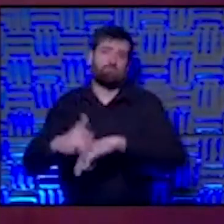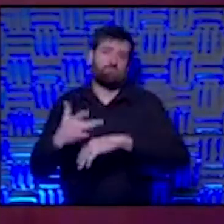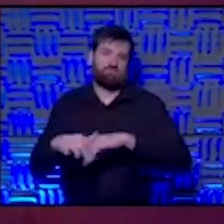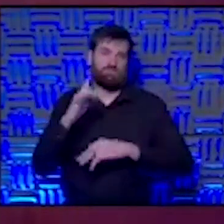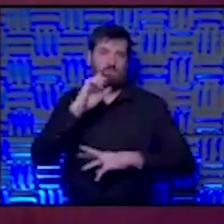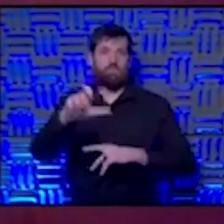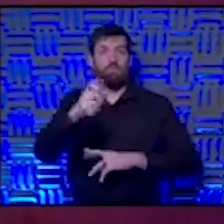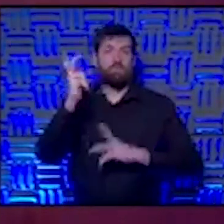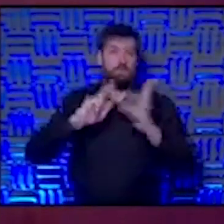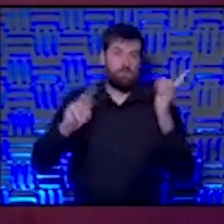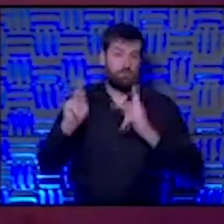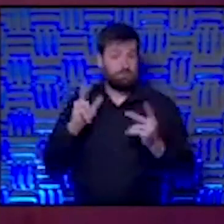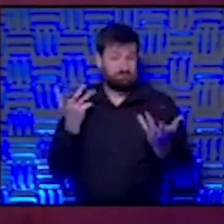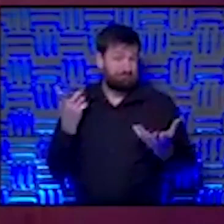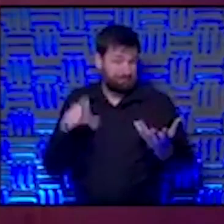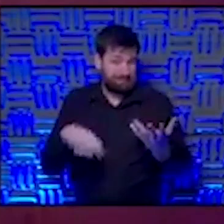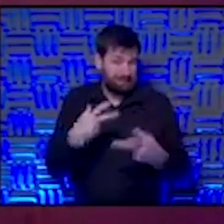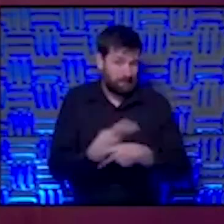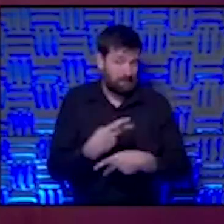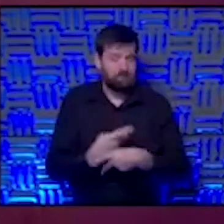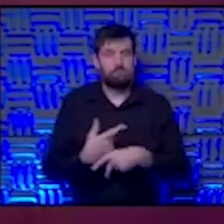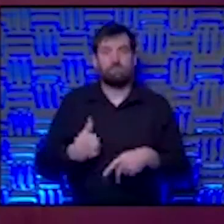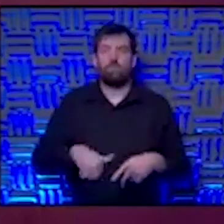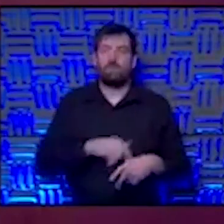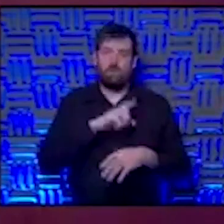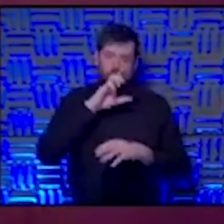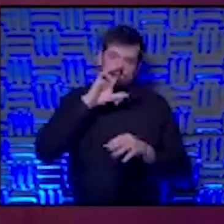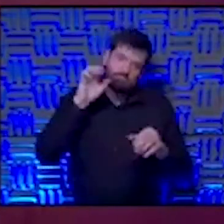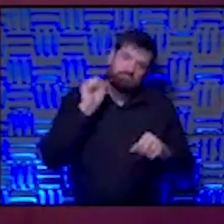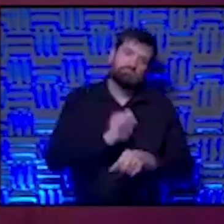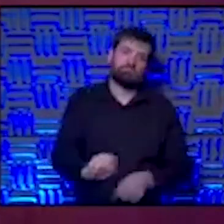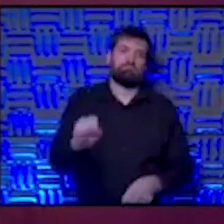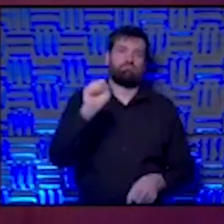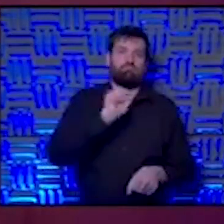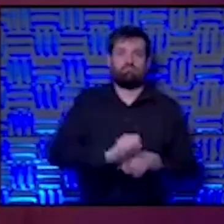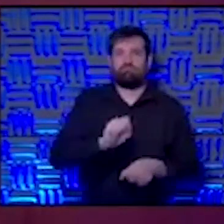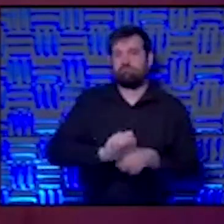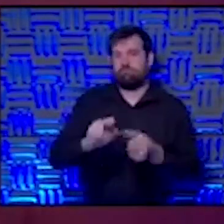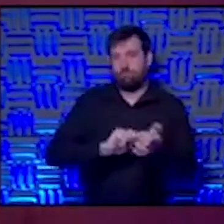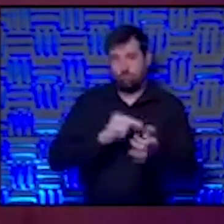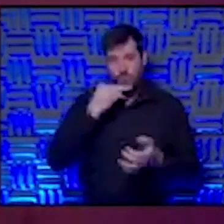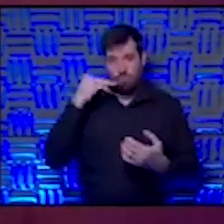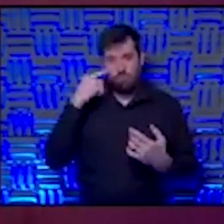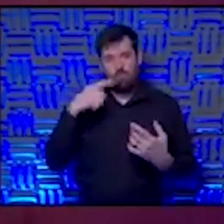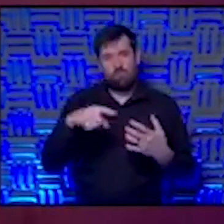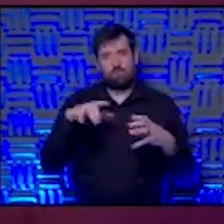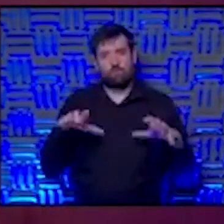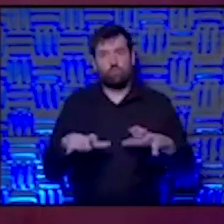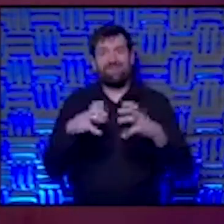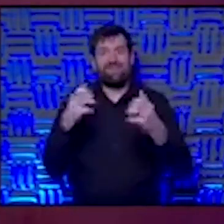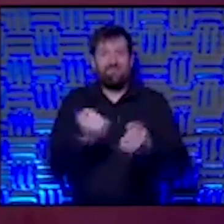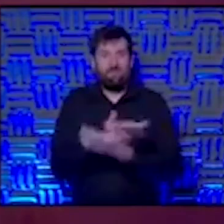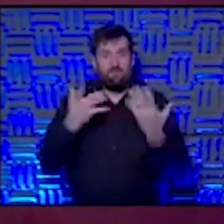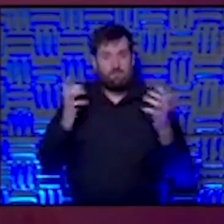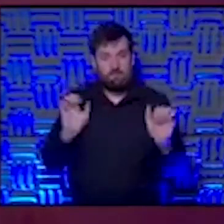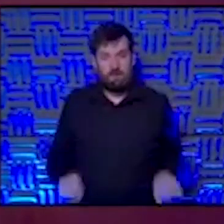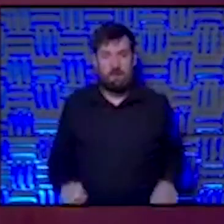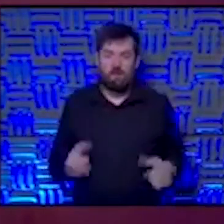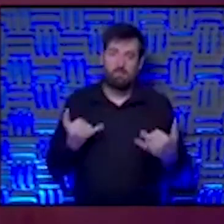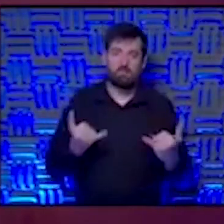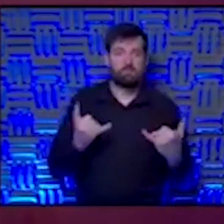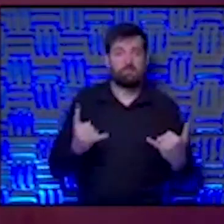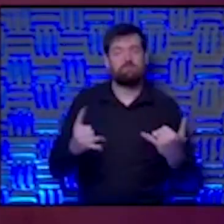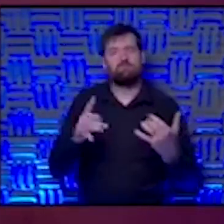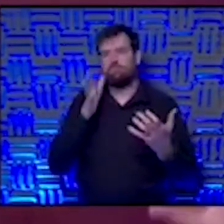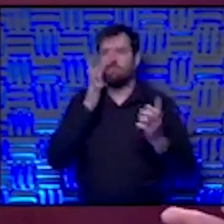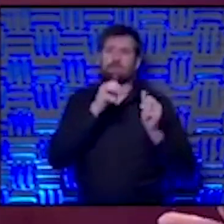may need that care. We are working so hard in the nursing homes to really do everything we can in the interim, and we will